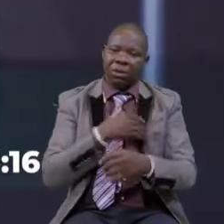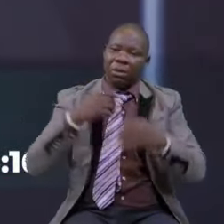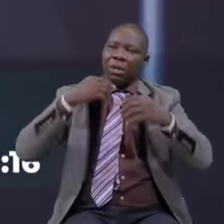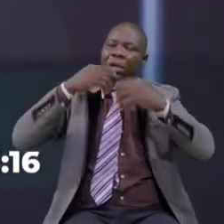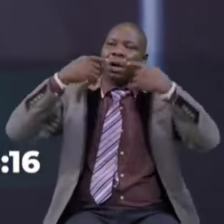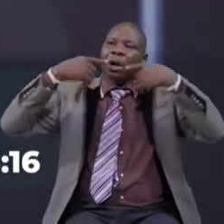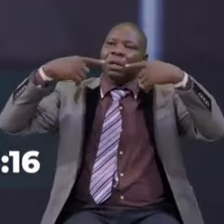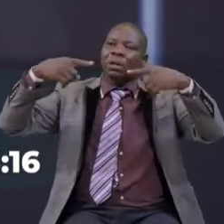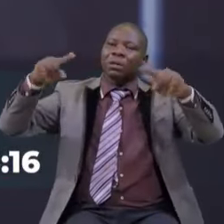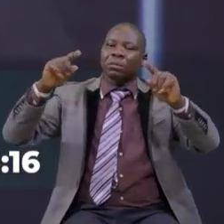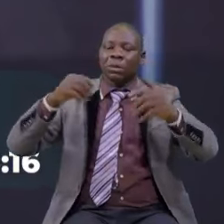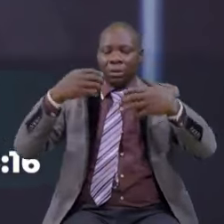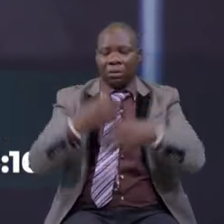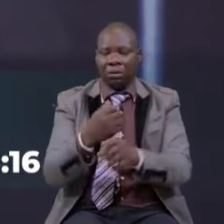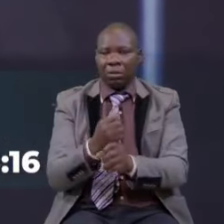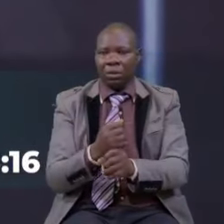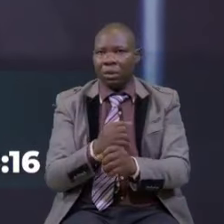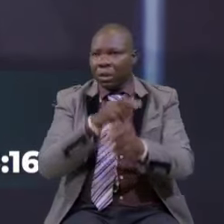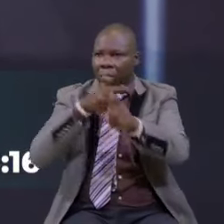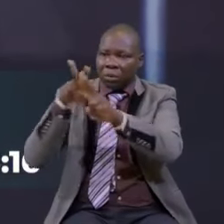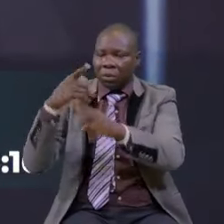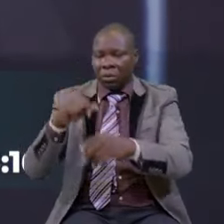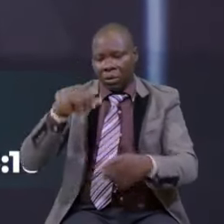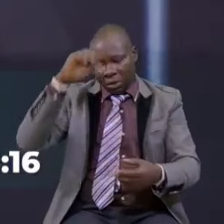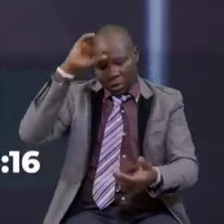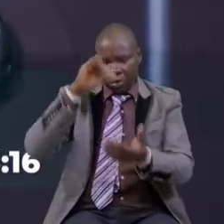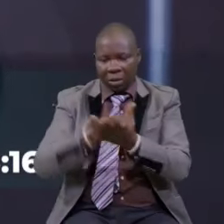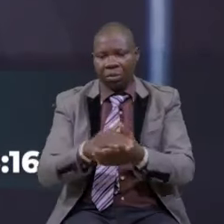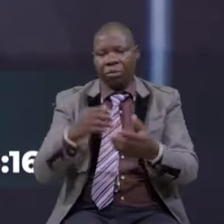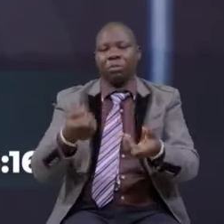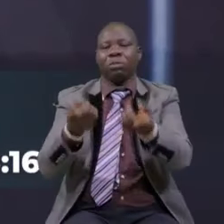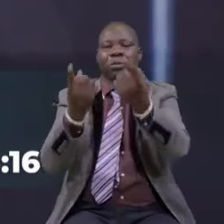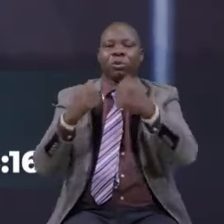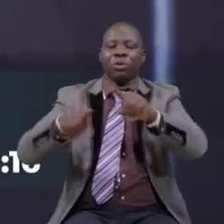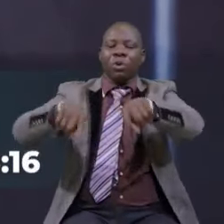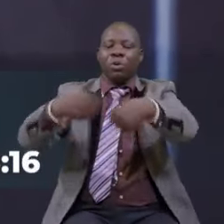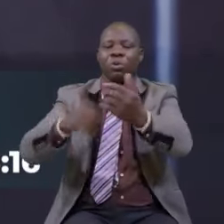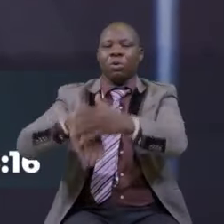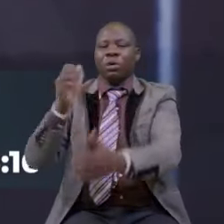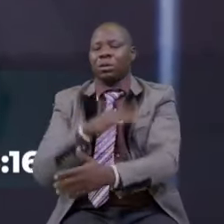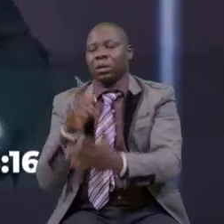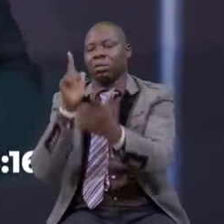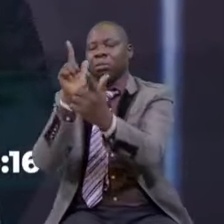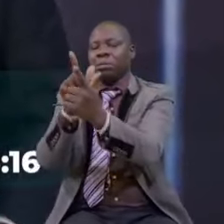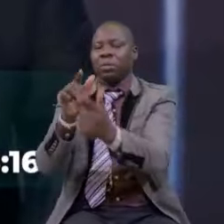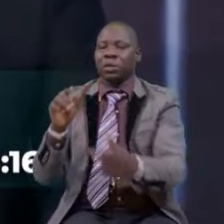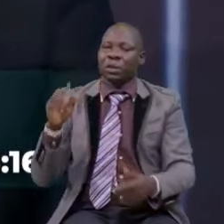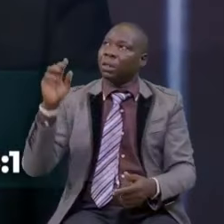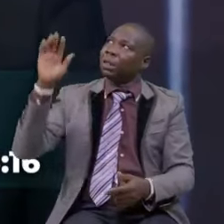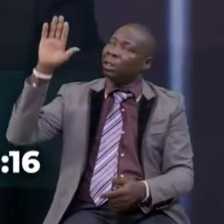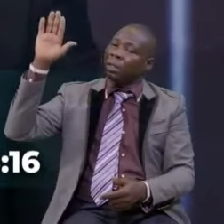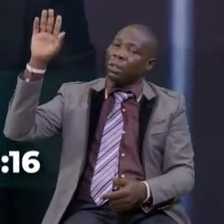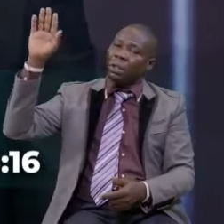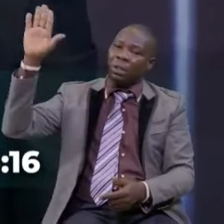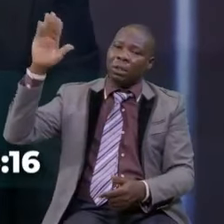lo, behold, the bridegroom cometh. Go out and meet him. But now they turn